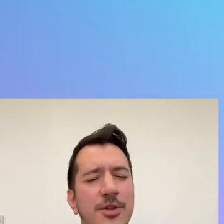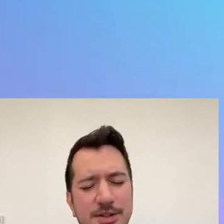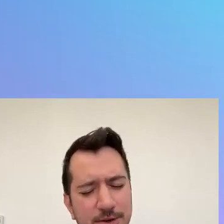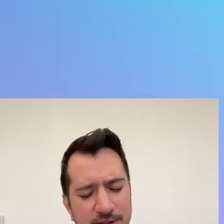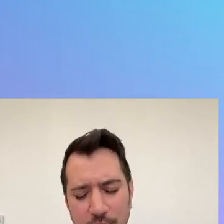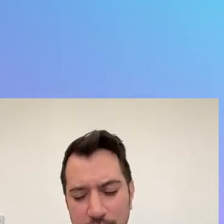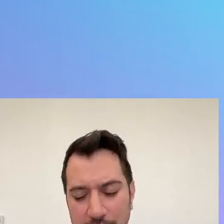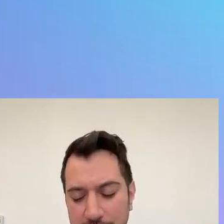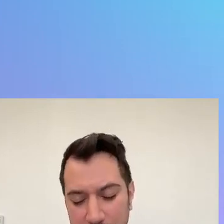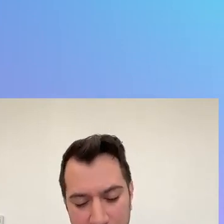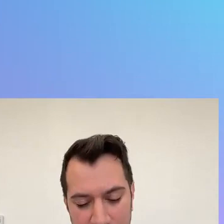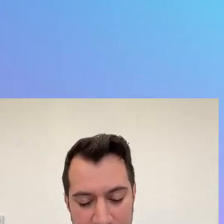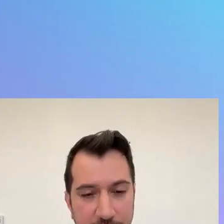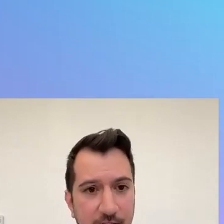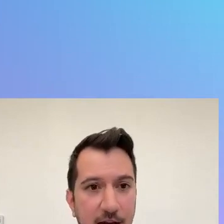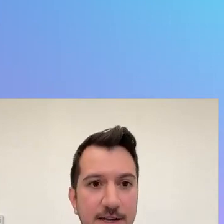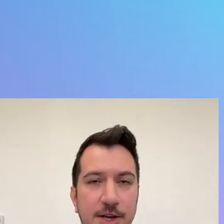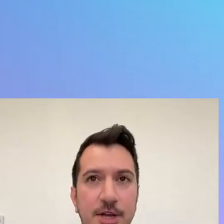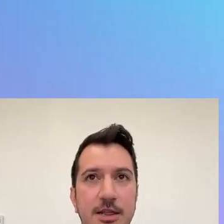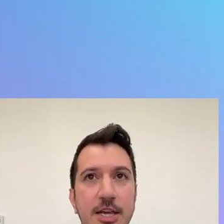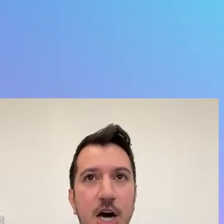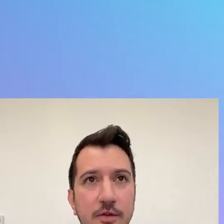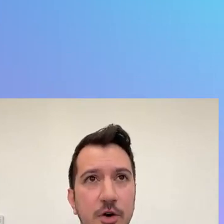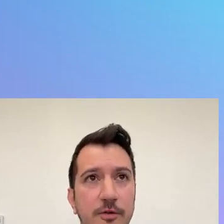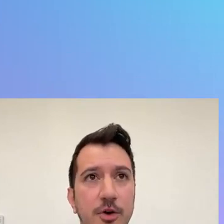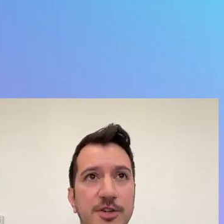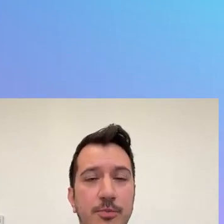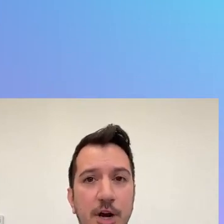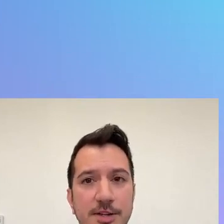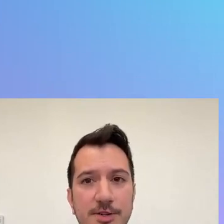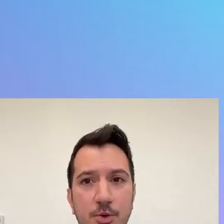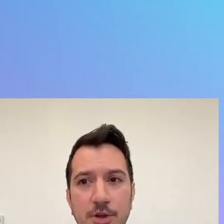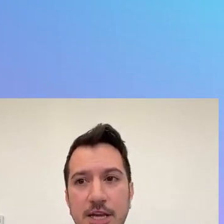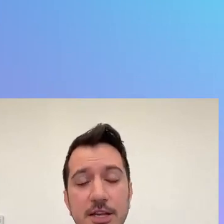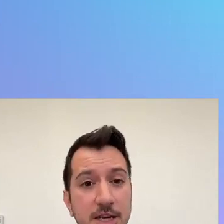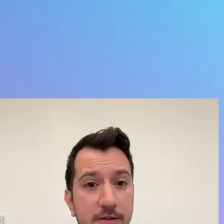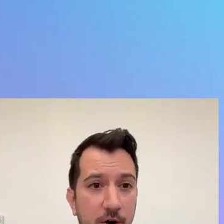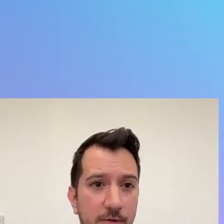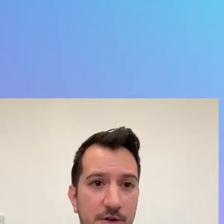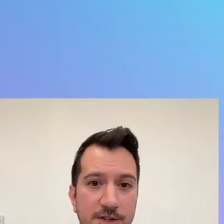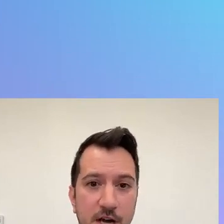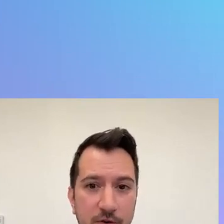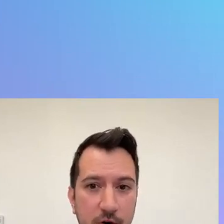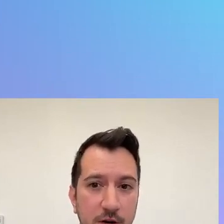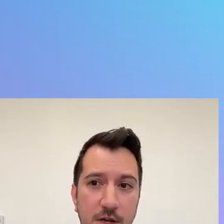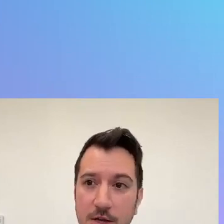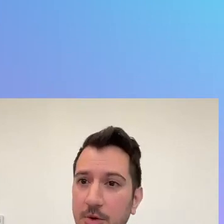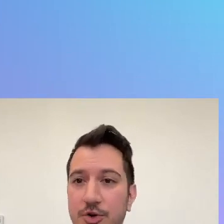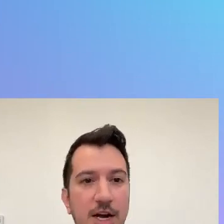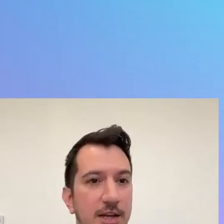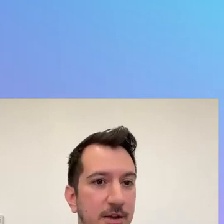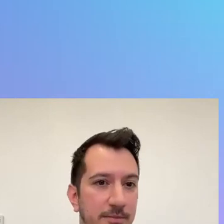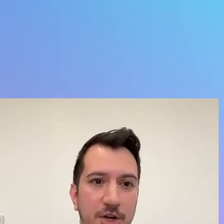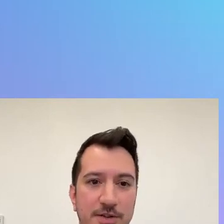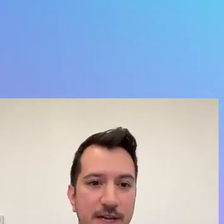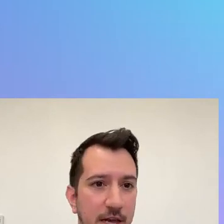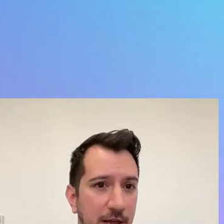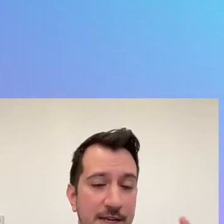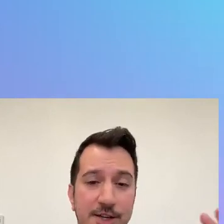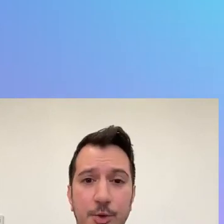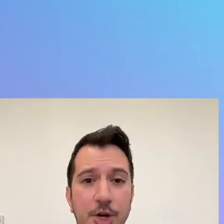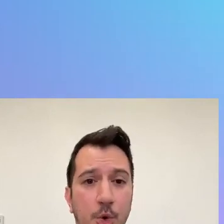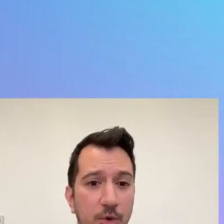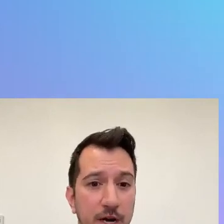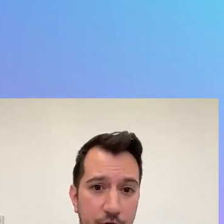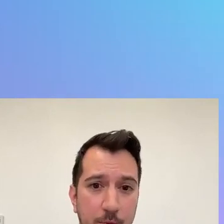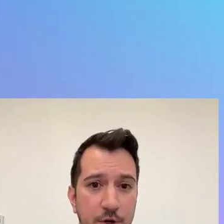I know there's no like specific guidance on like the hover versus pressed or like the default versus hover. We try to, say like